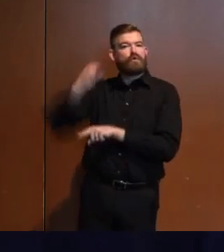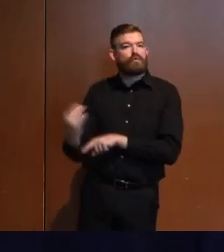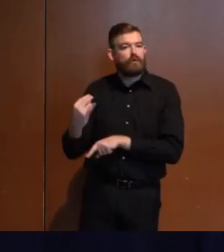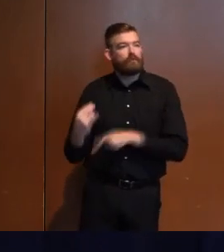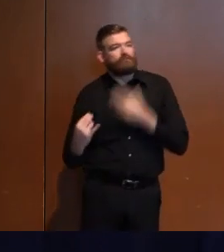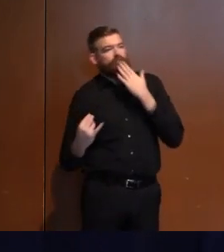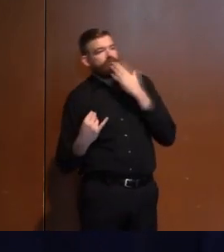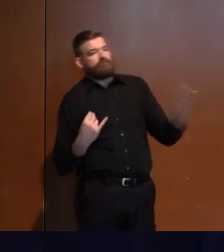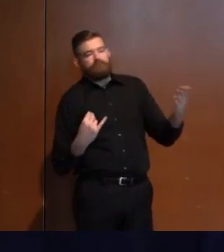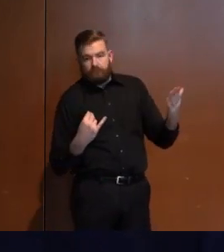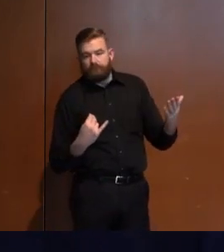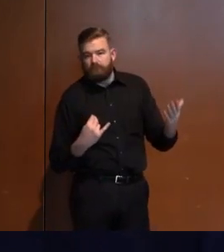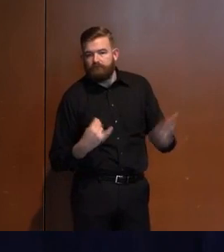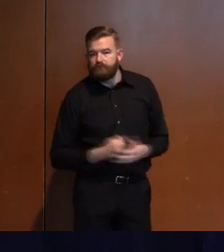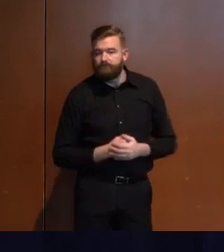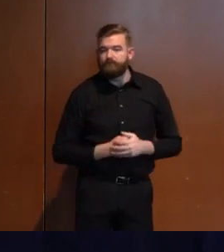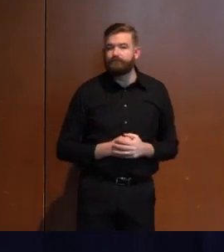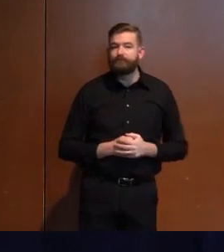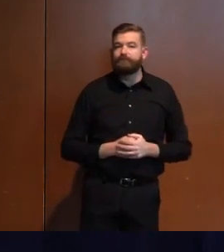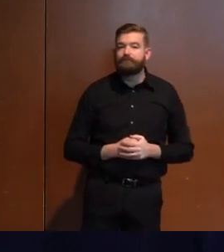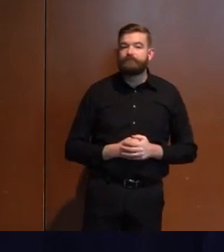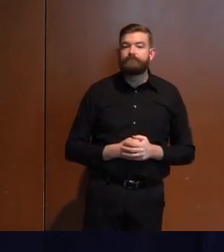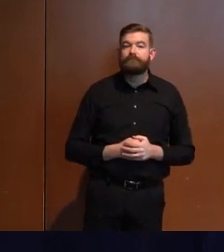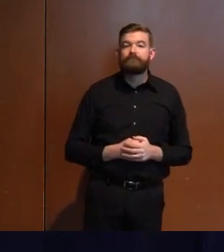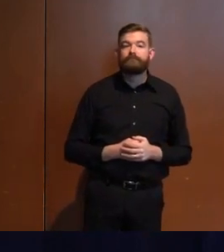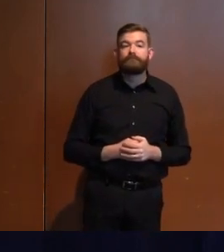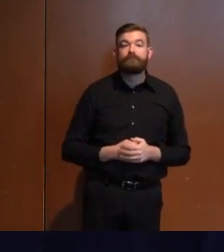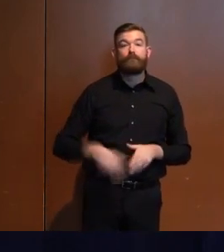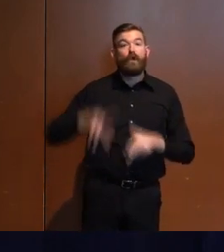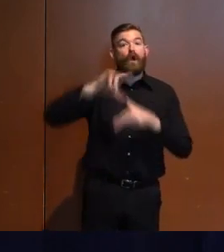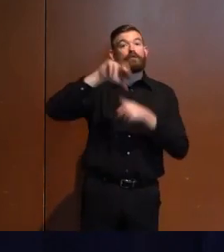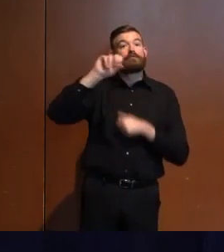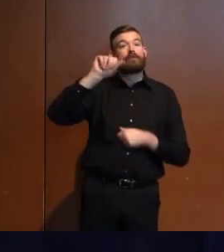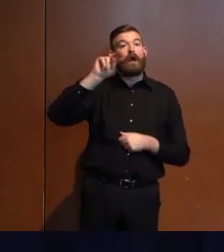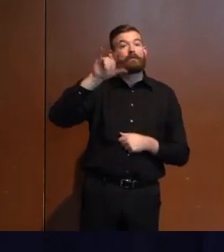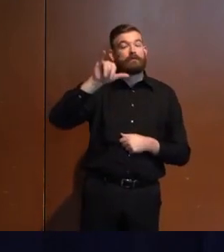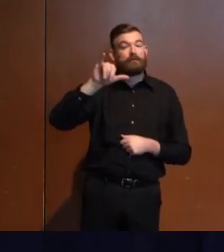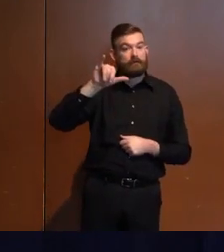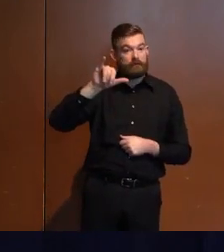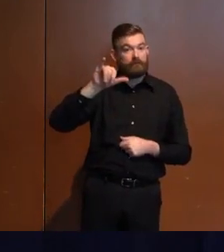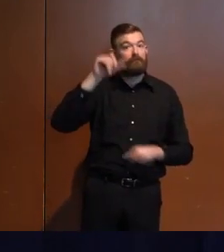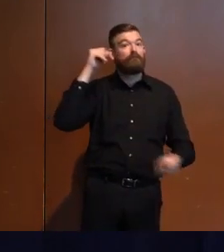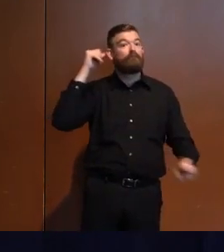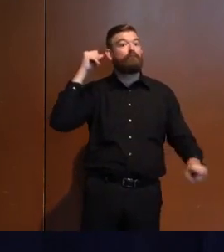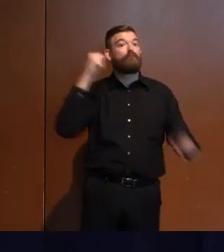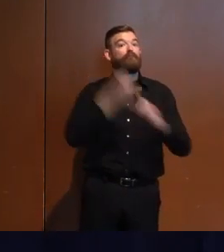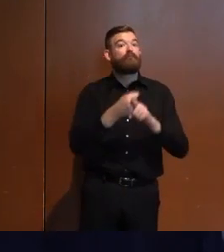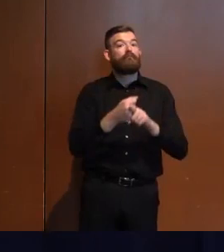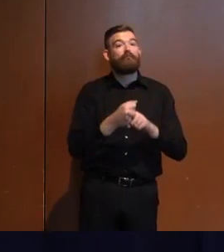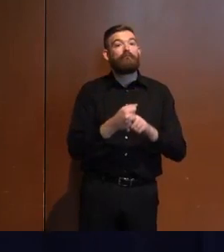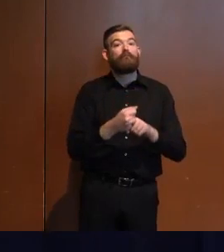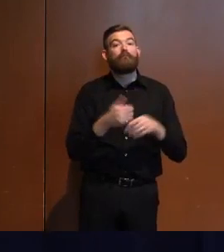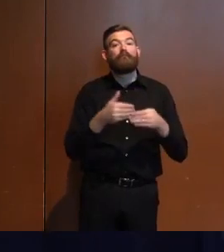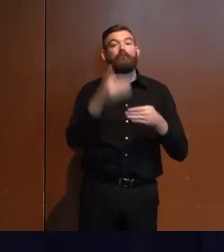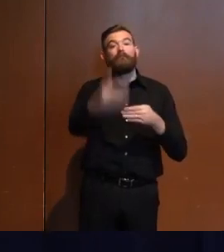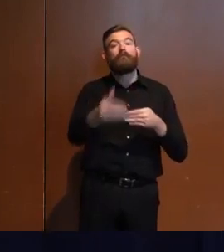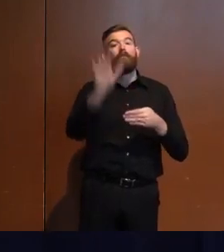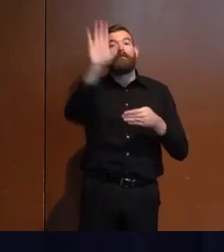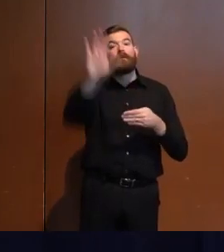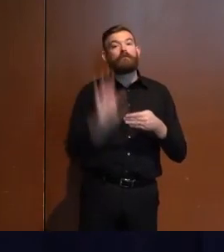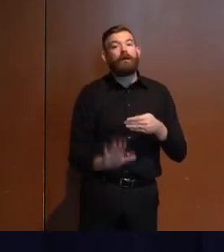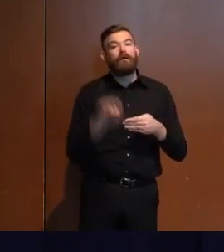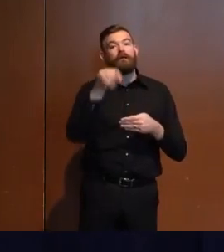Pete, the Sunday after Sandy had hit, and everybody can have that image of Manalocan when 35 was wiped out, if you